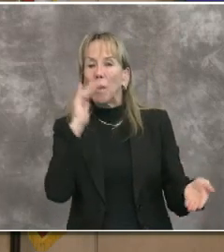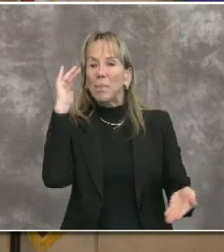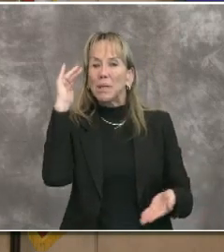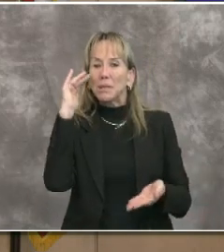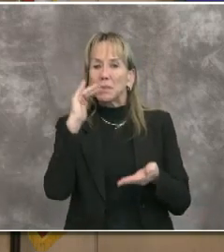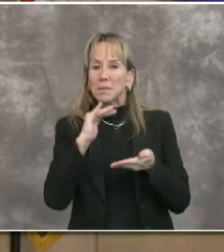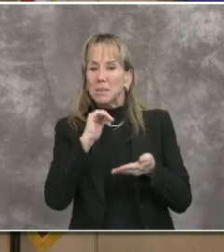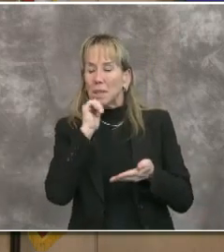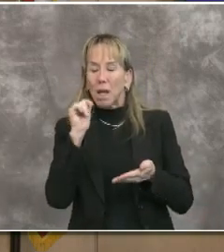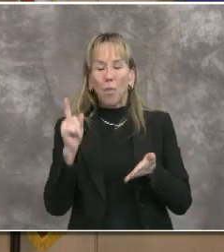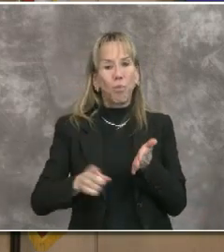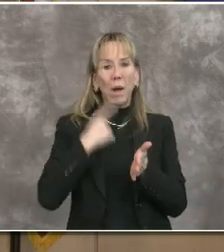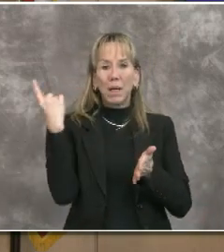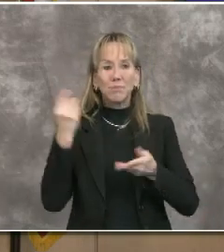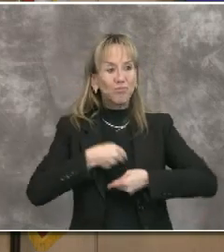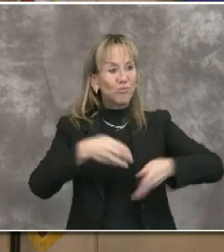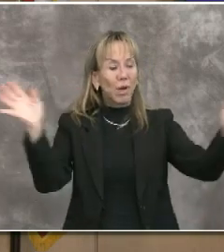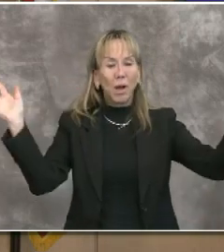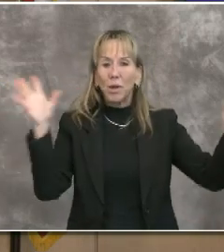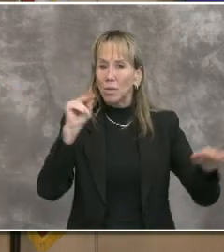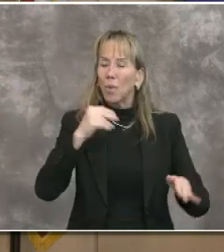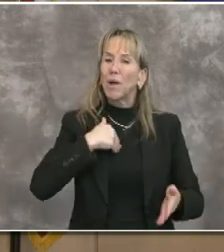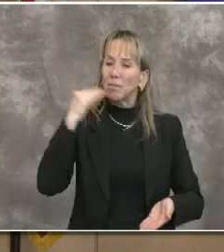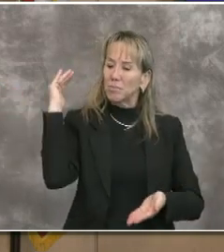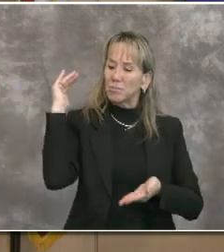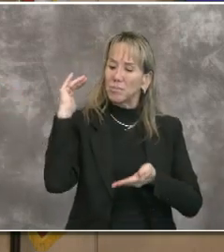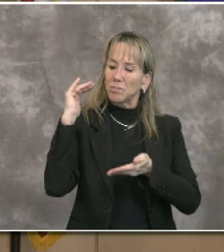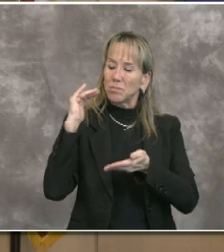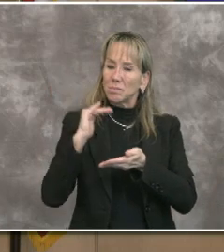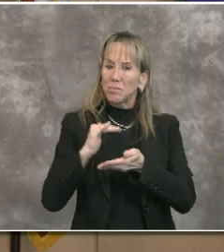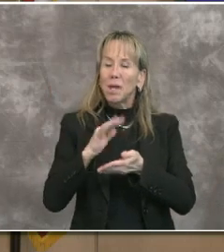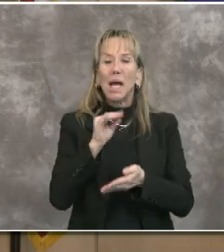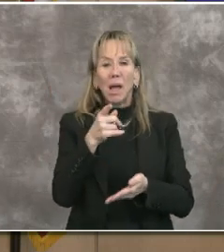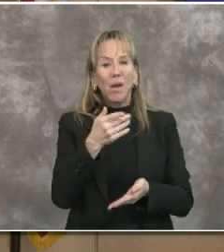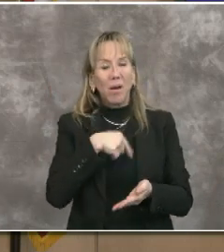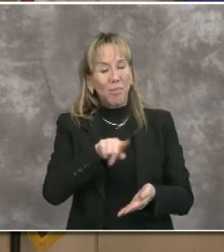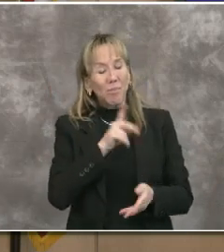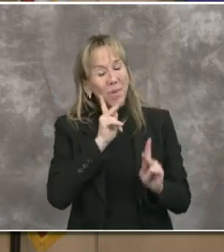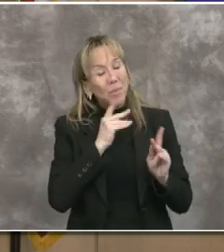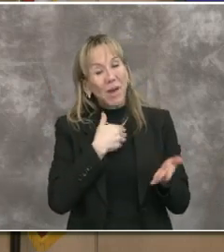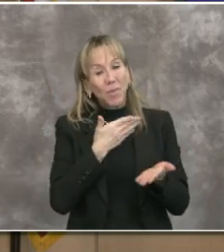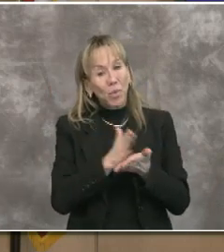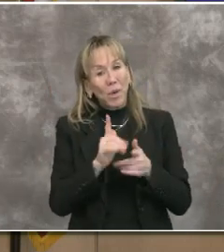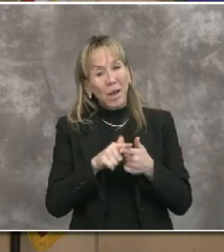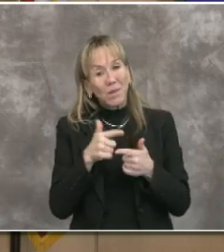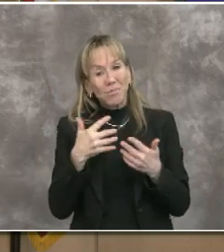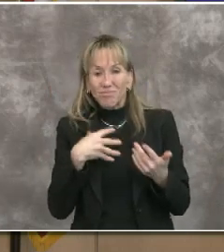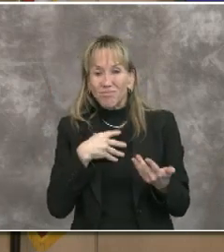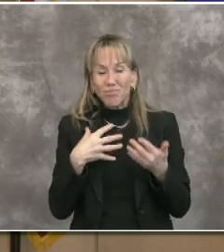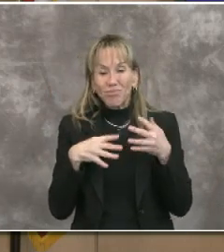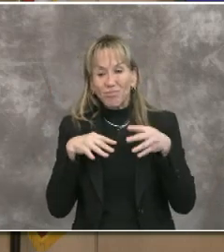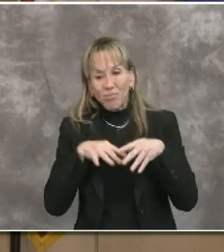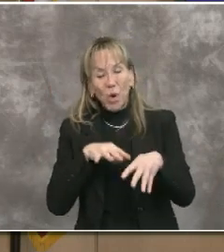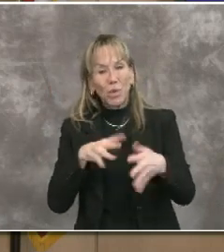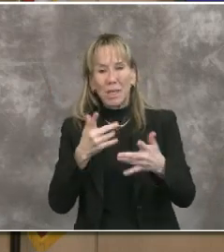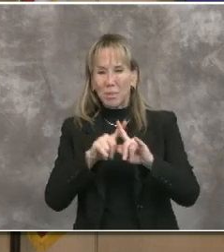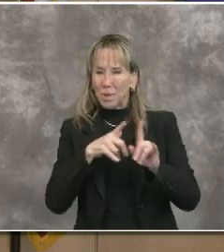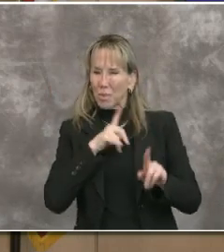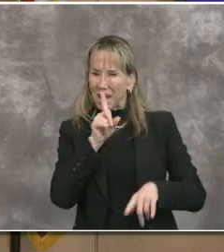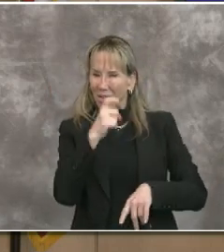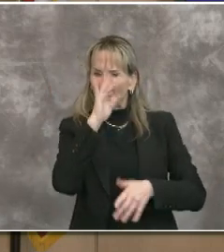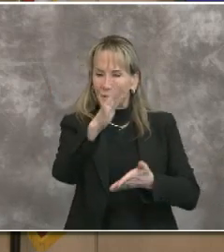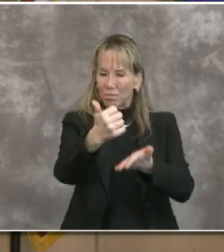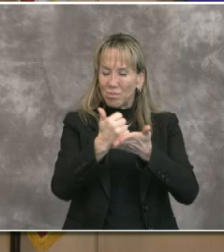We, understand people have the right to protest, but again, we ask for your cooperation and not violating